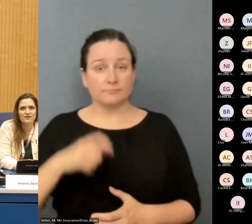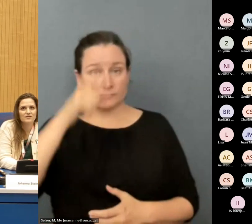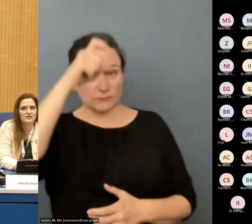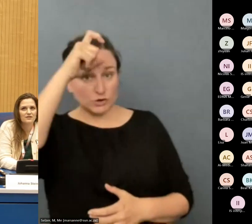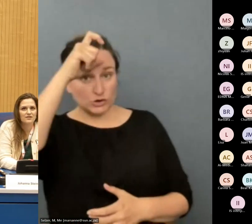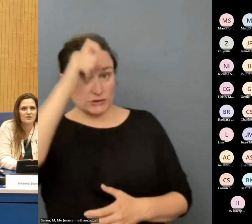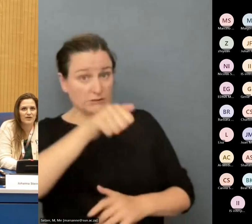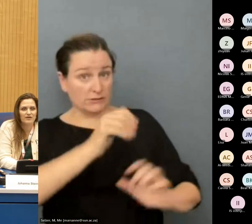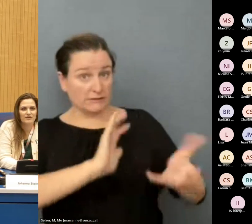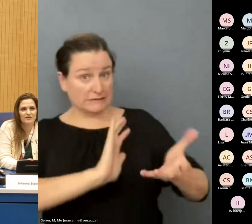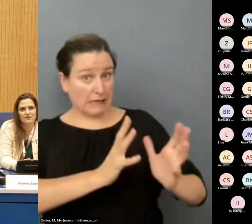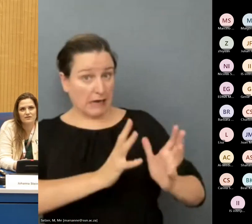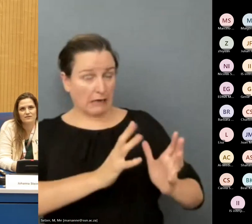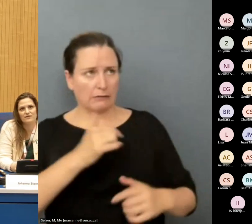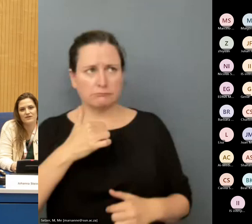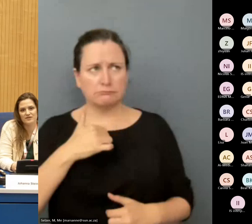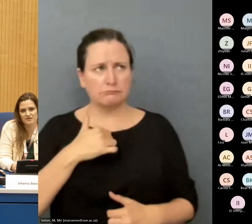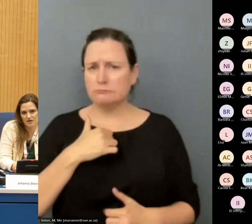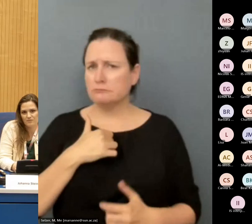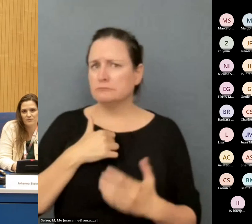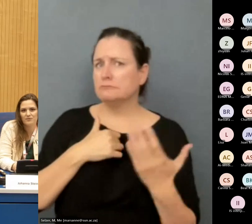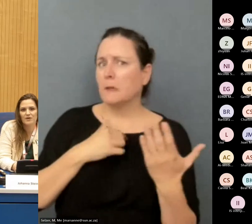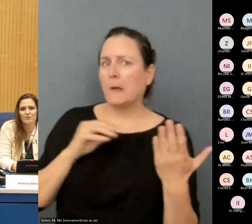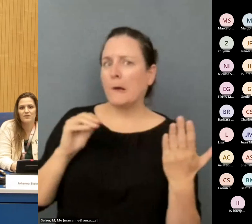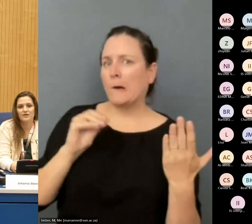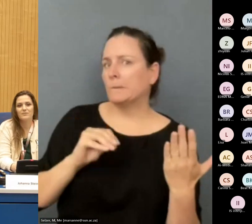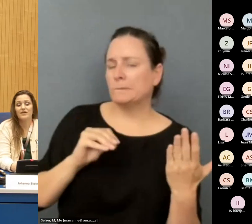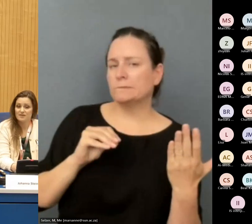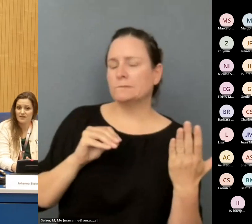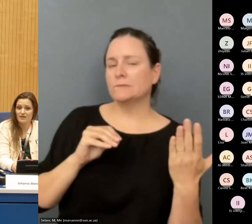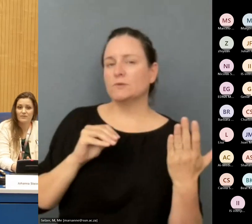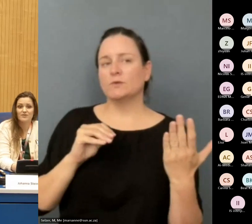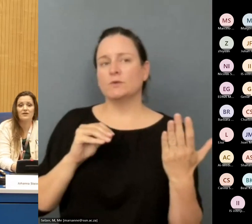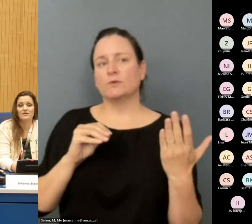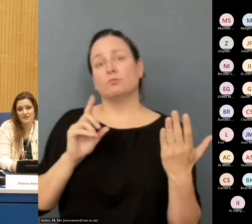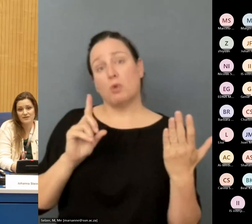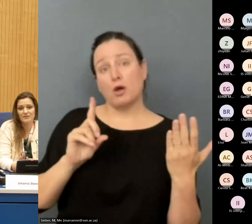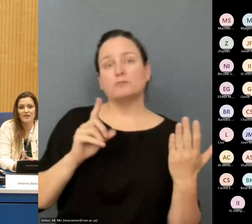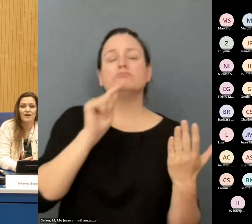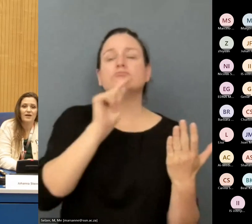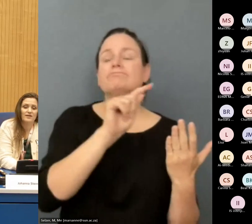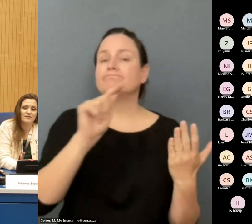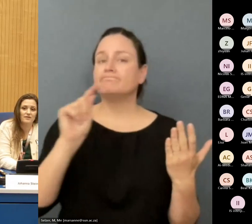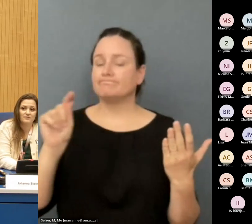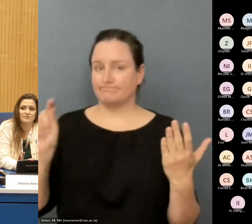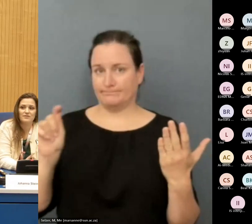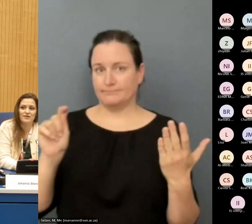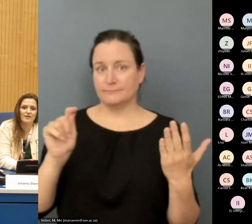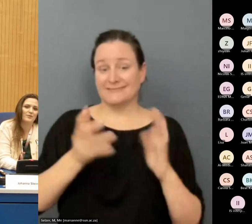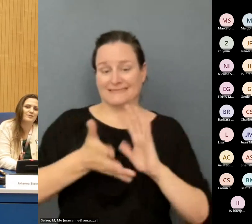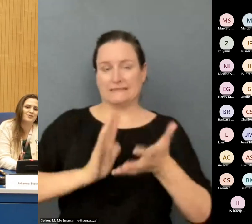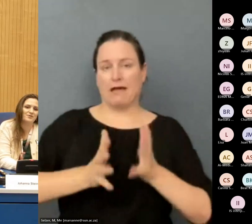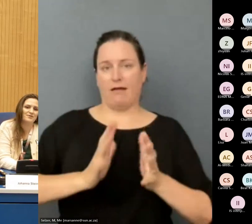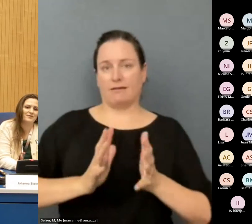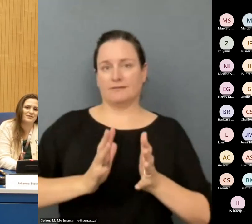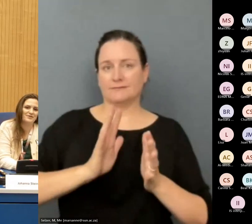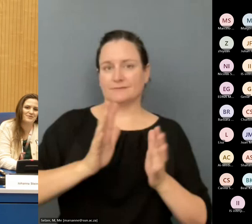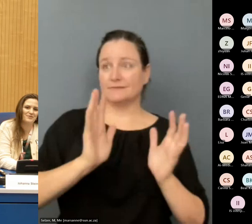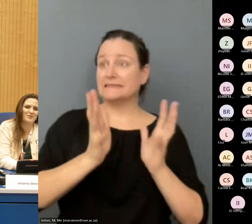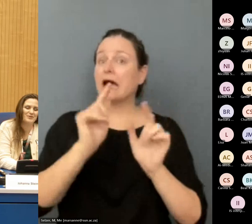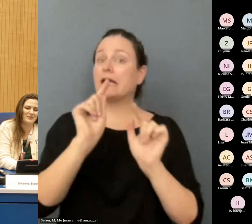don't think it's on the list quite yet on the very top, but there are many sign language on there. And yeah, we will